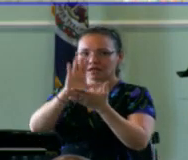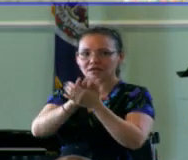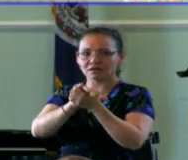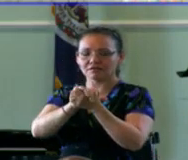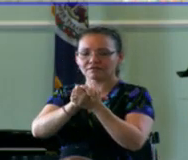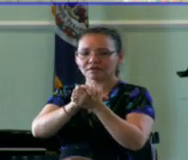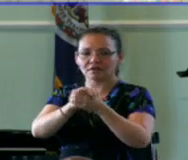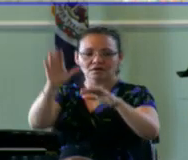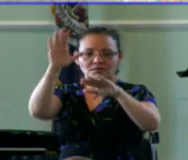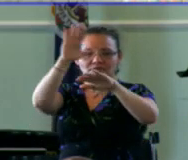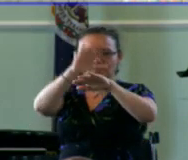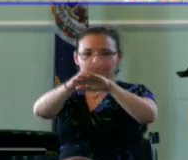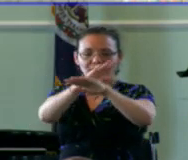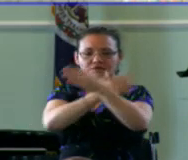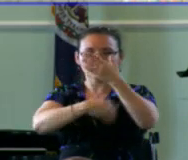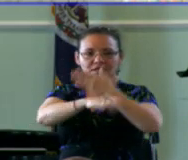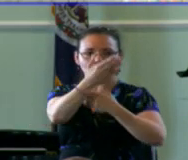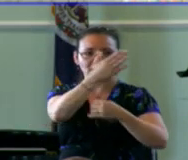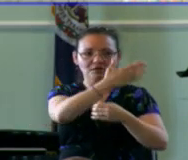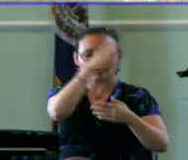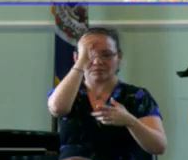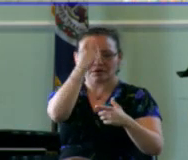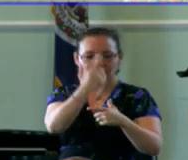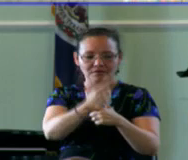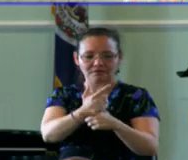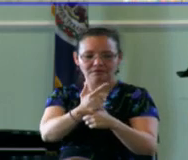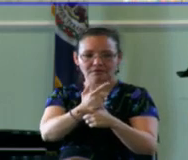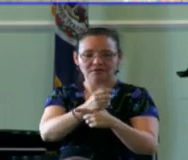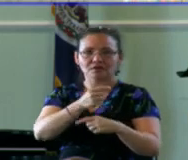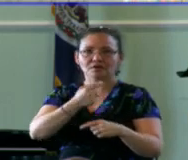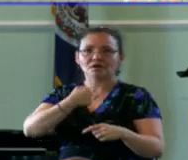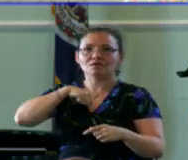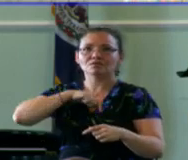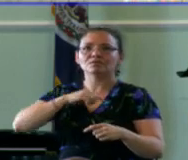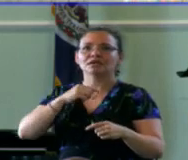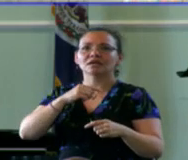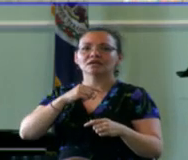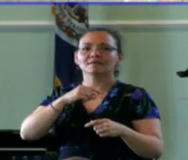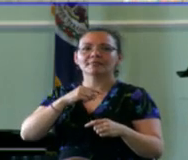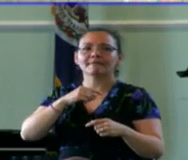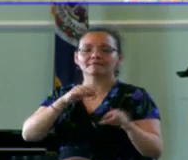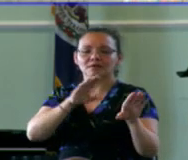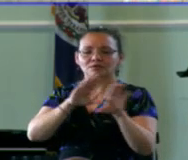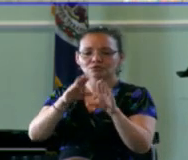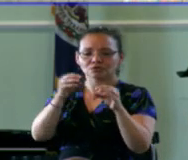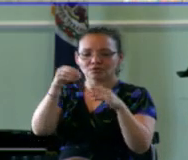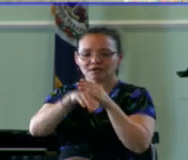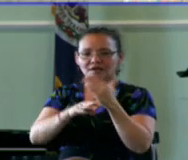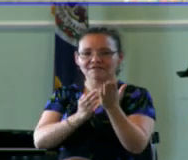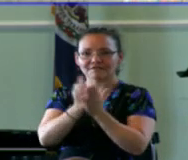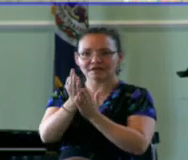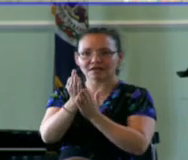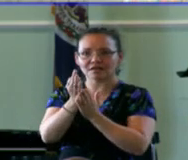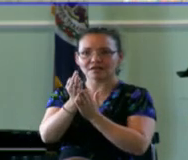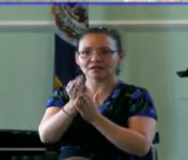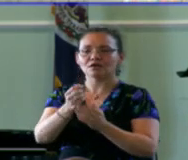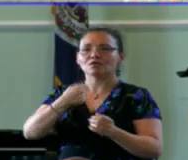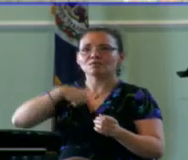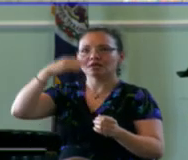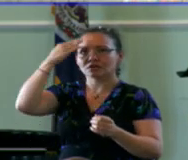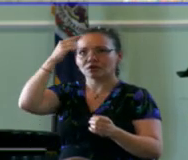brother this morning, we do it in faith. We do it believing that you're the God who